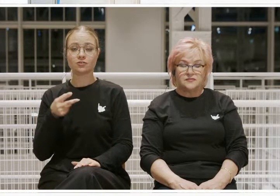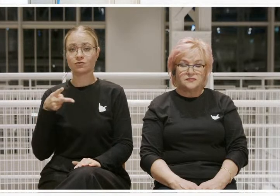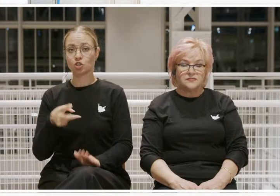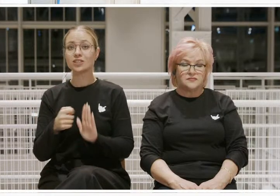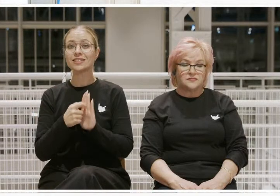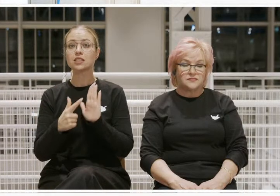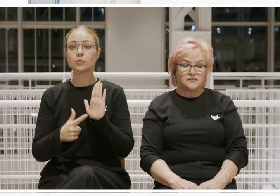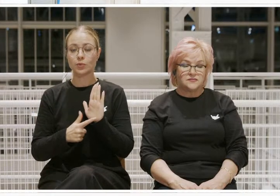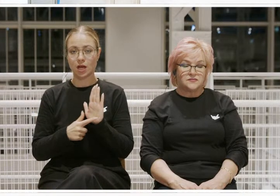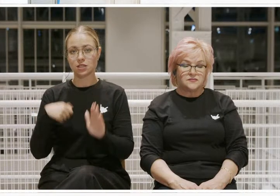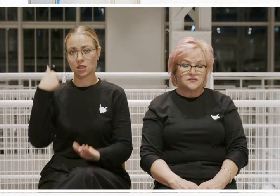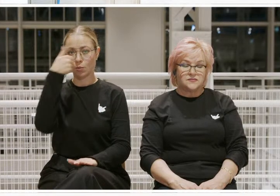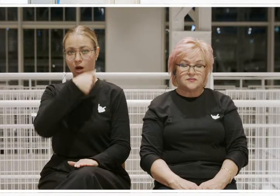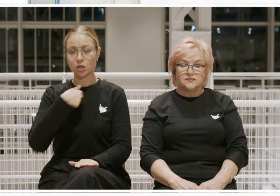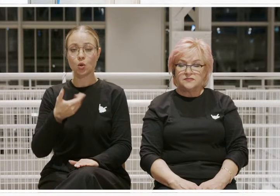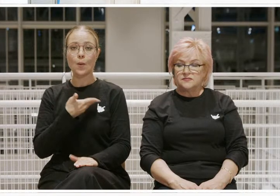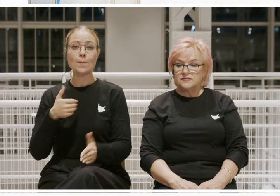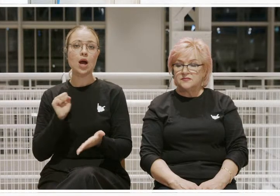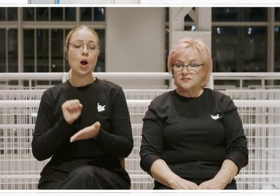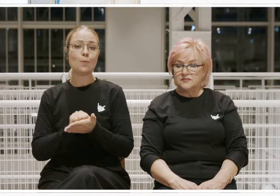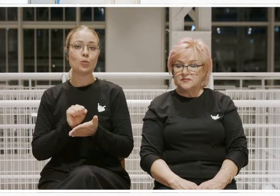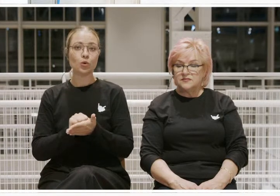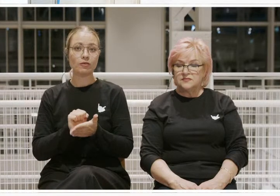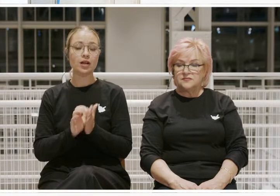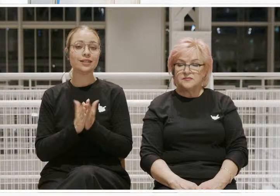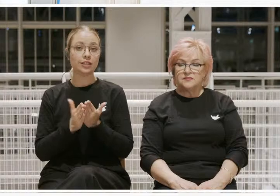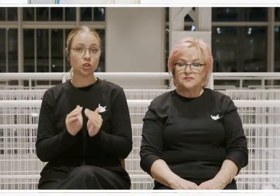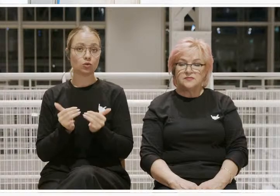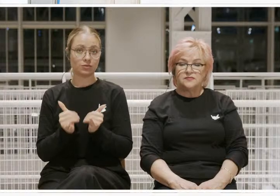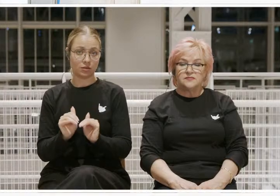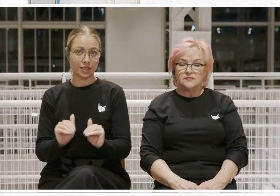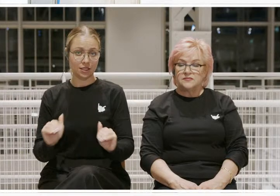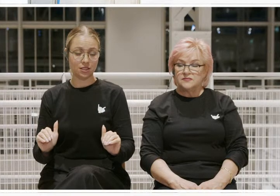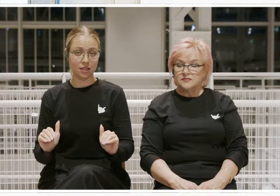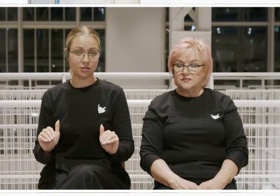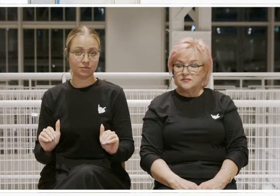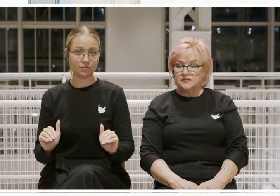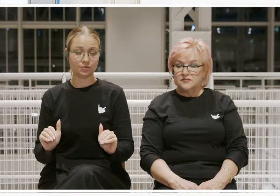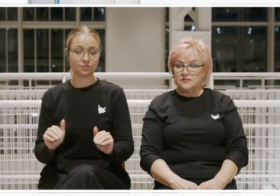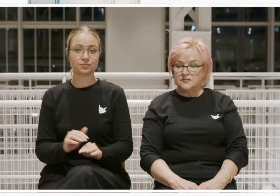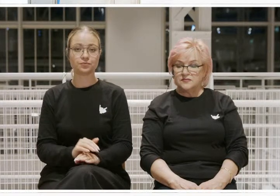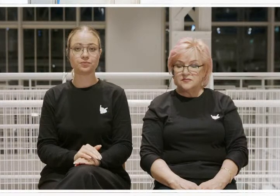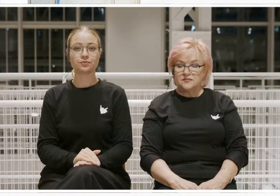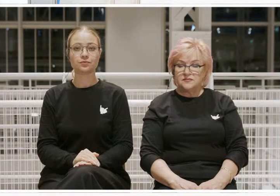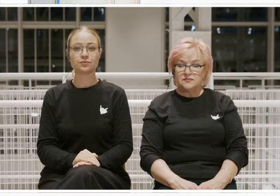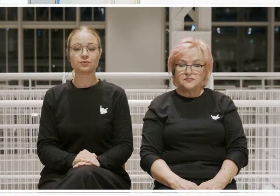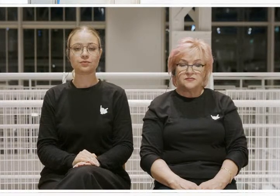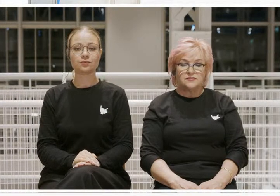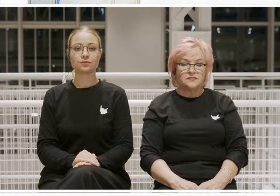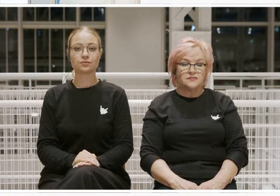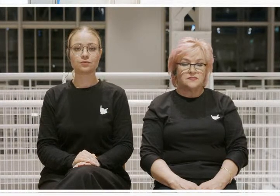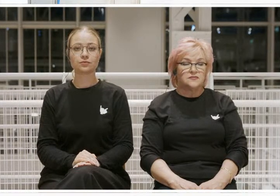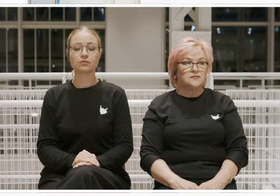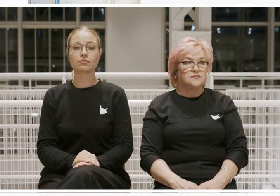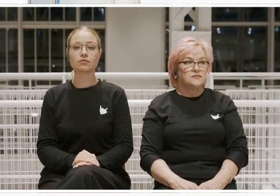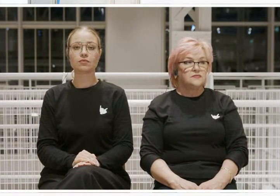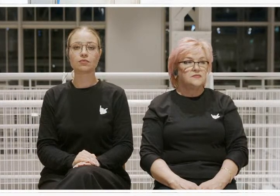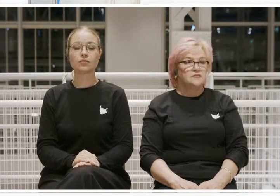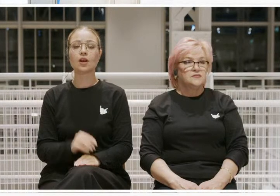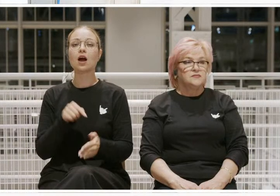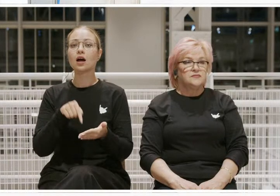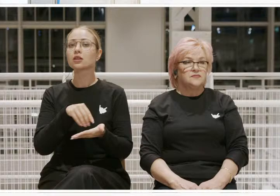we published a children book which was specifically informative about that specific